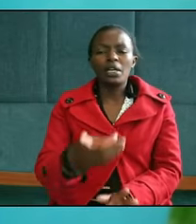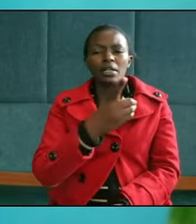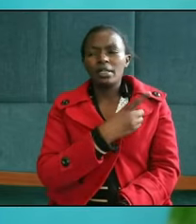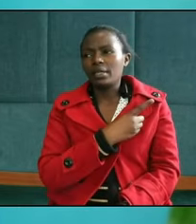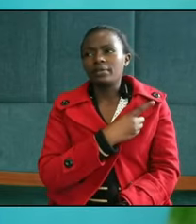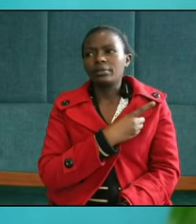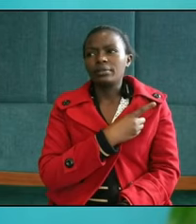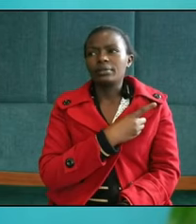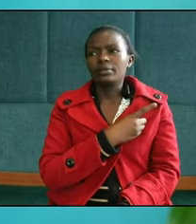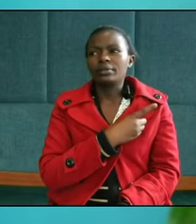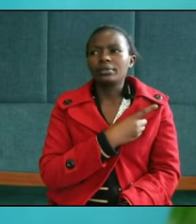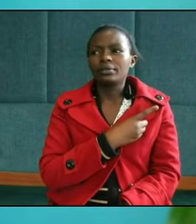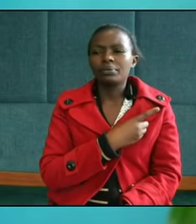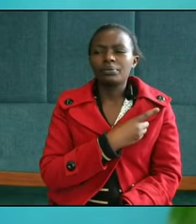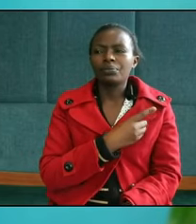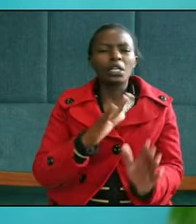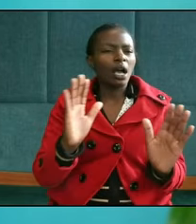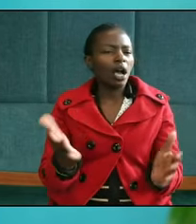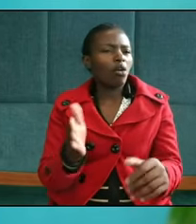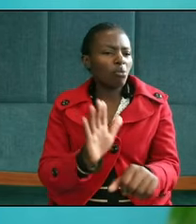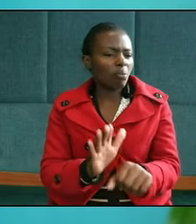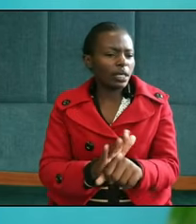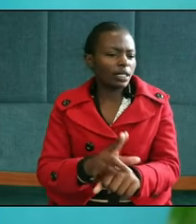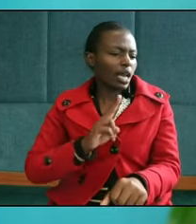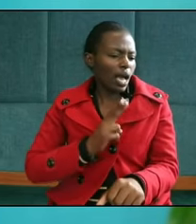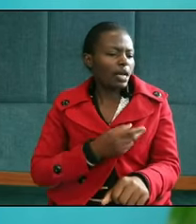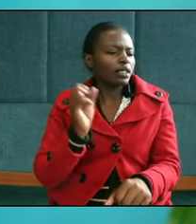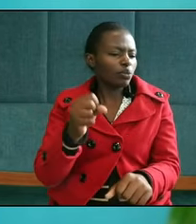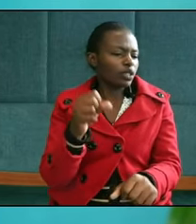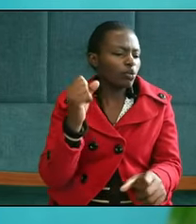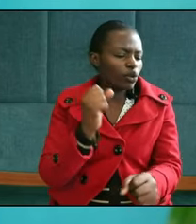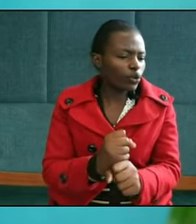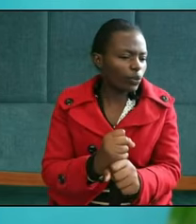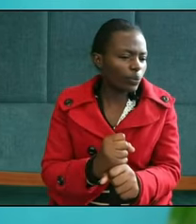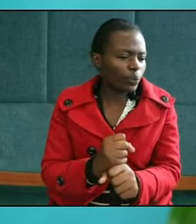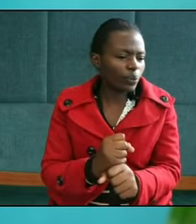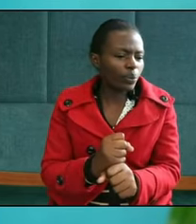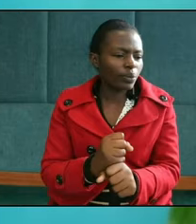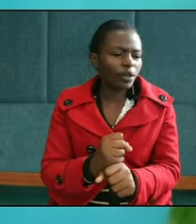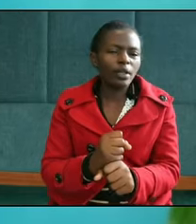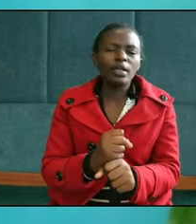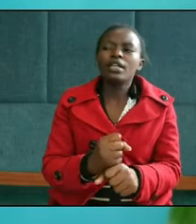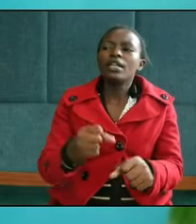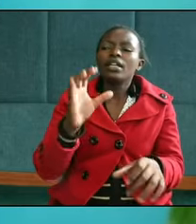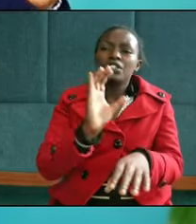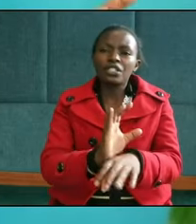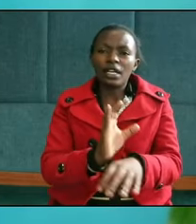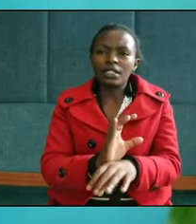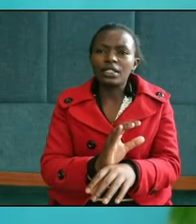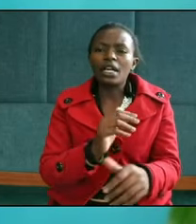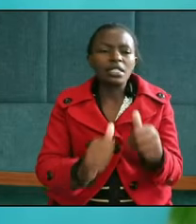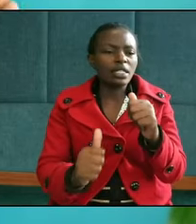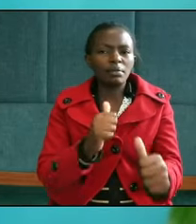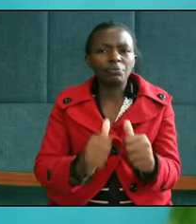is, how much are we to do? The church is an army. As an army, should never be